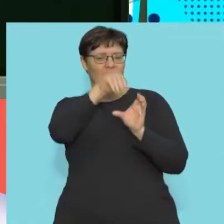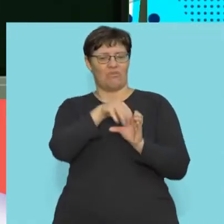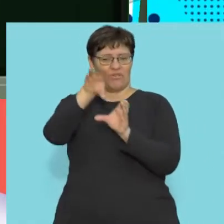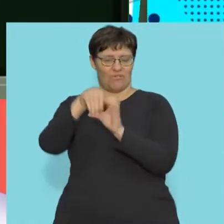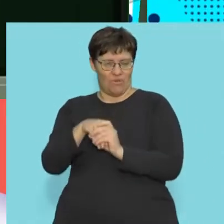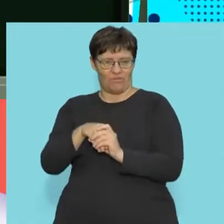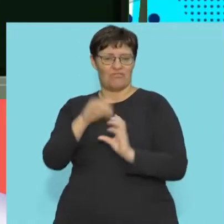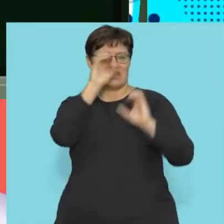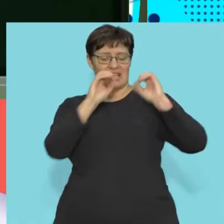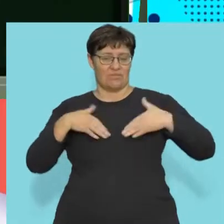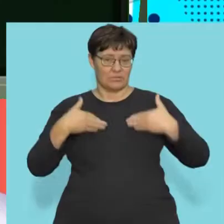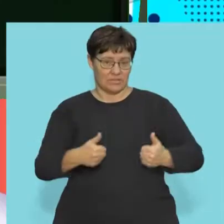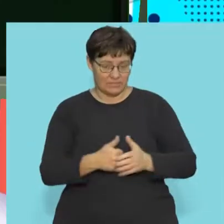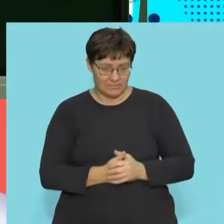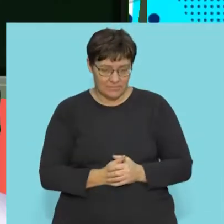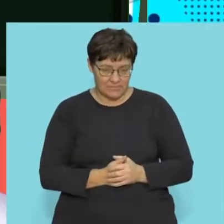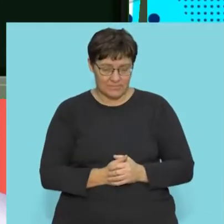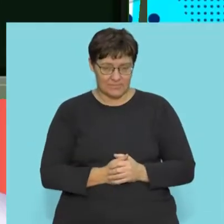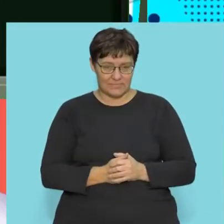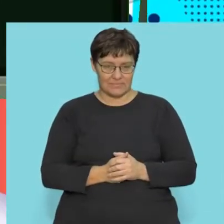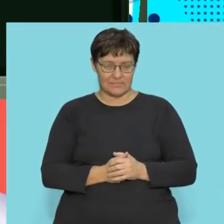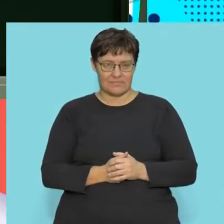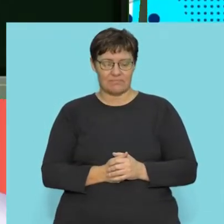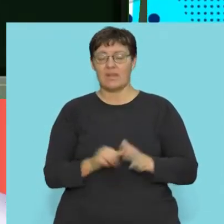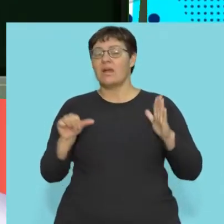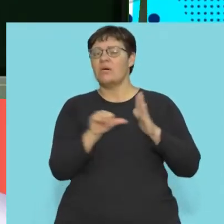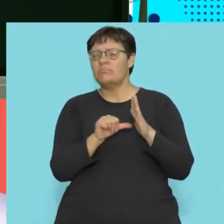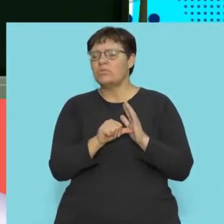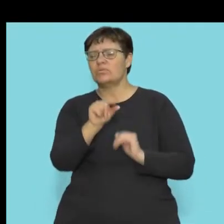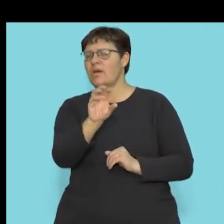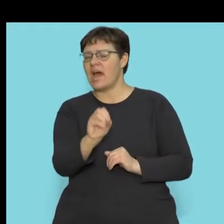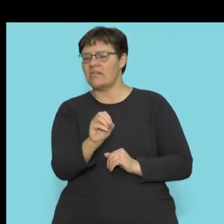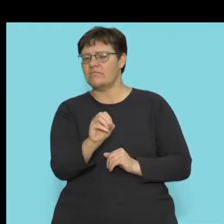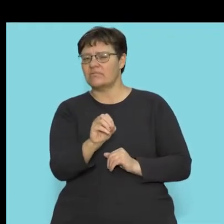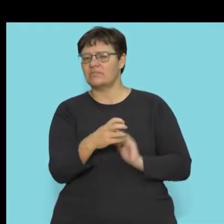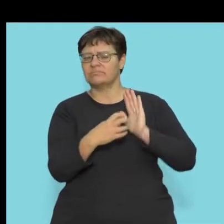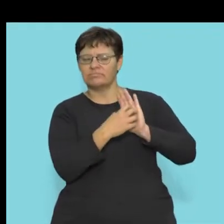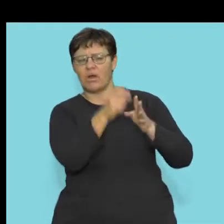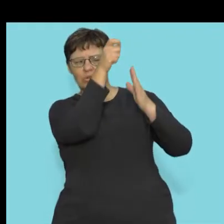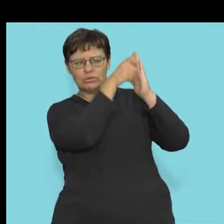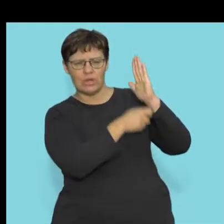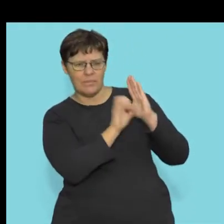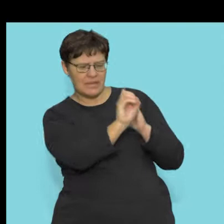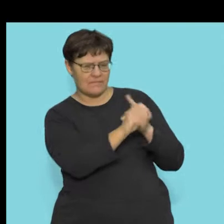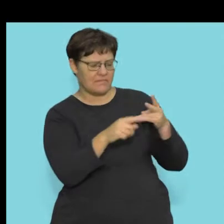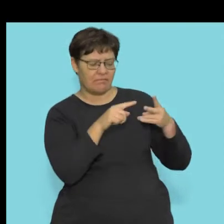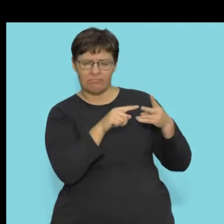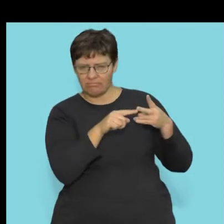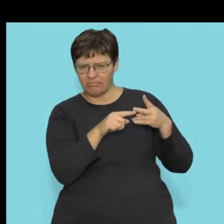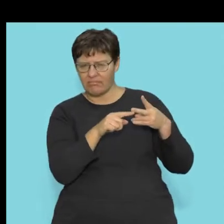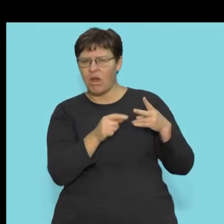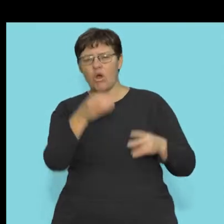some processes that are involved in cellular respiration. It's important that we have an overview of the